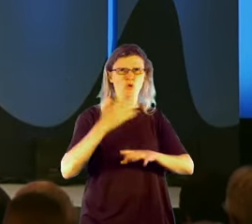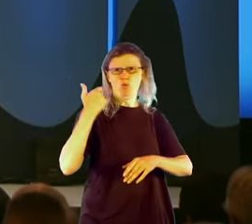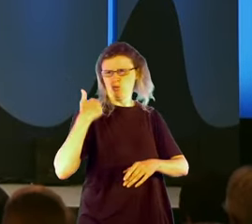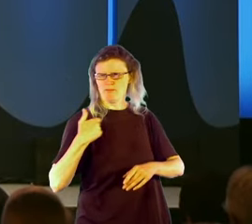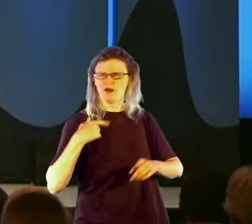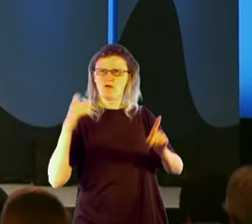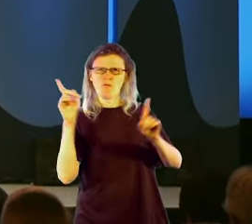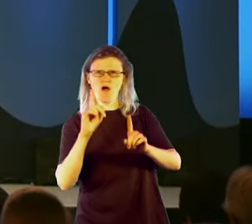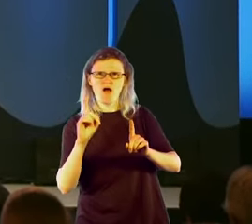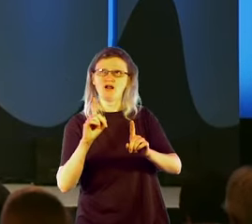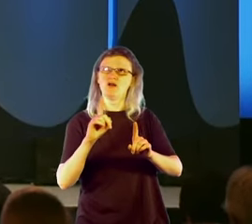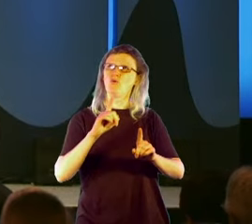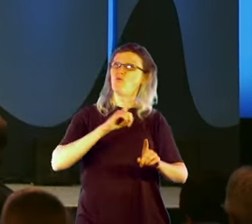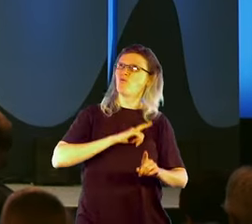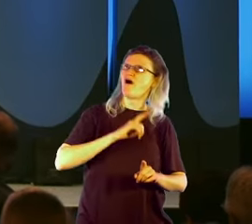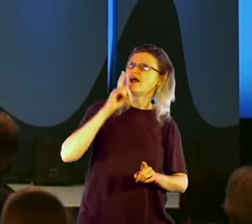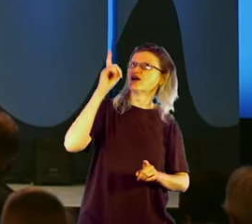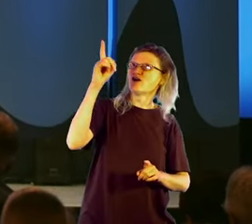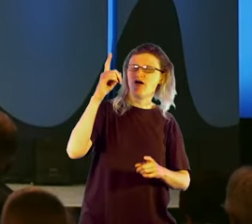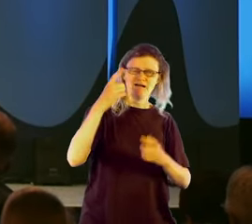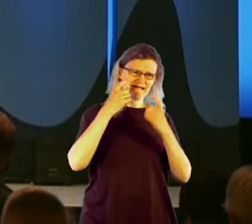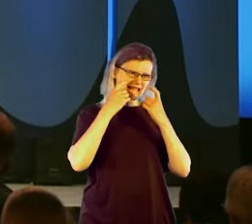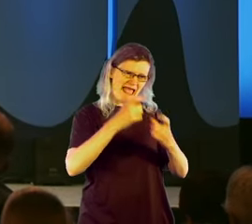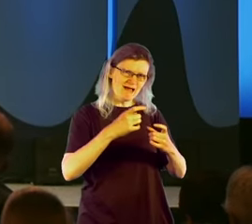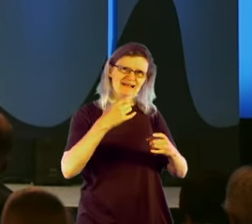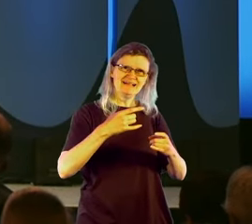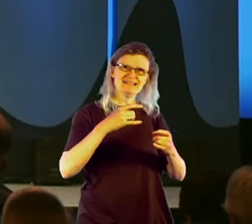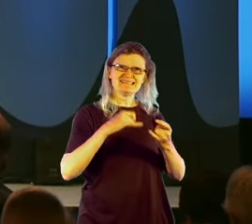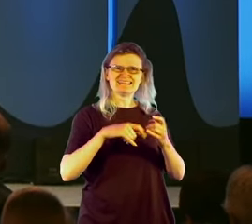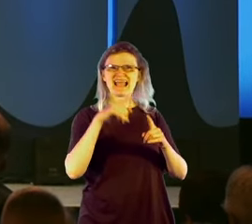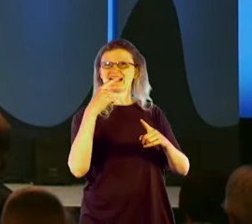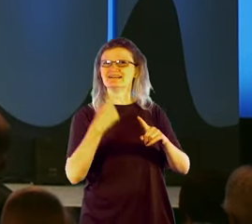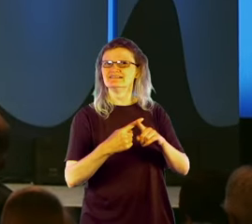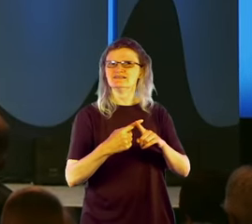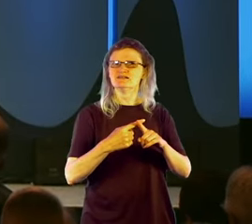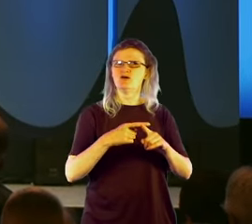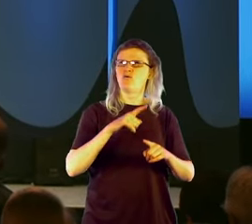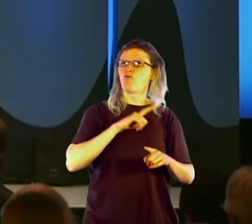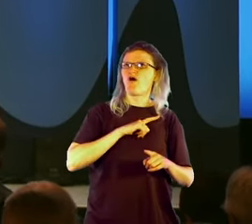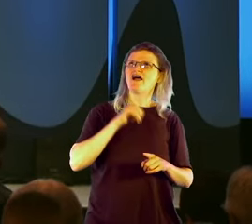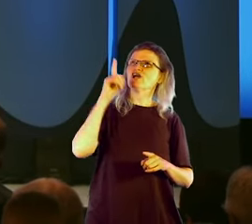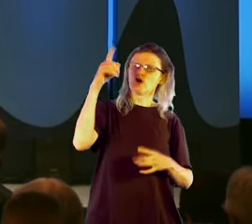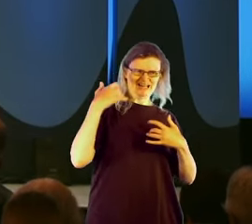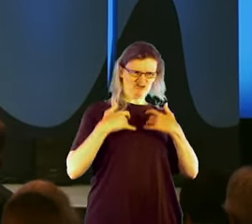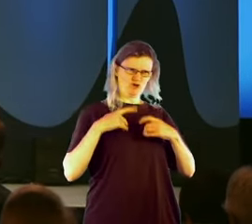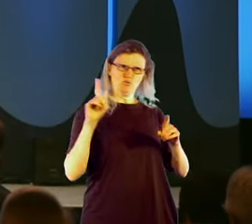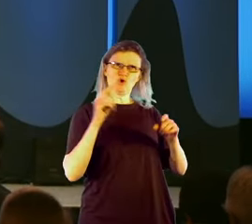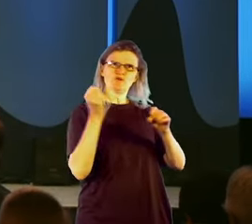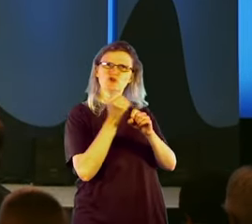woman? Why does God care about sex? Why does God care about what we do with our bodies?